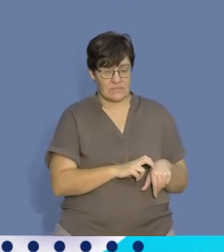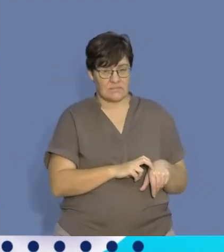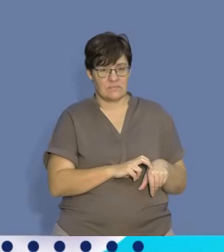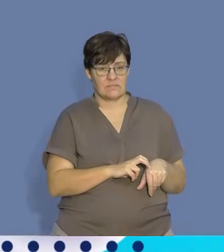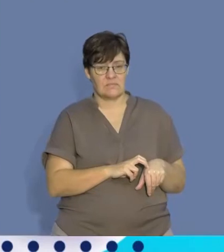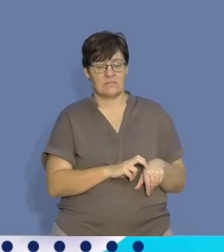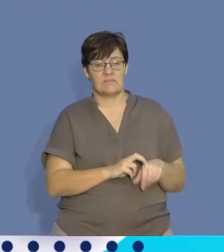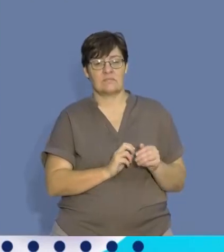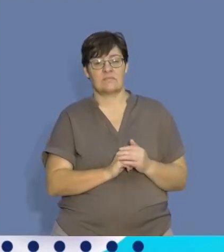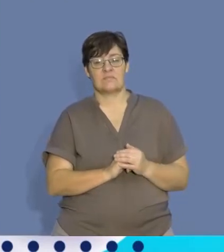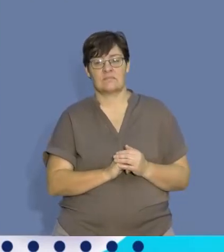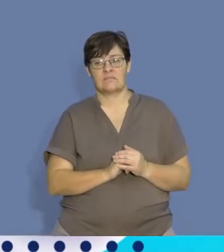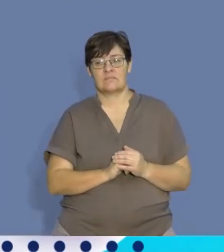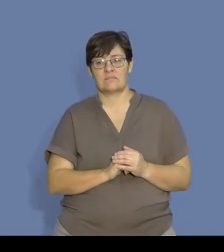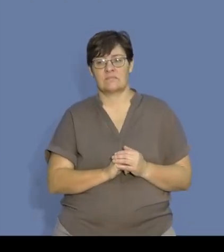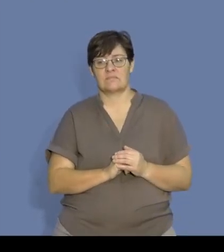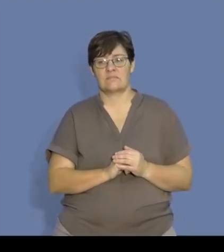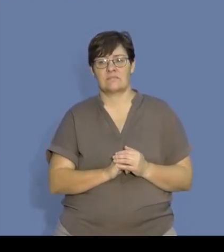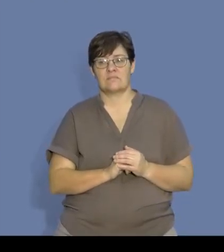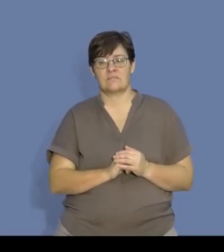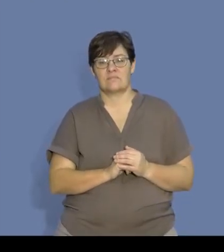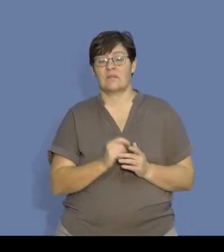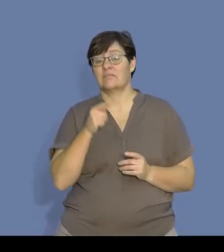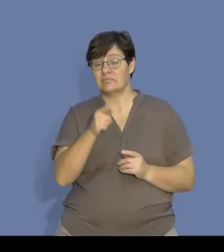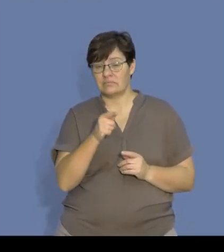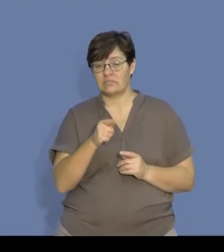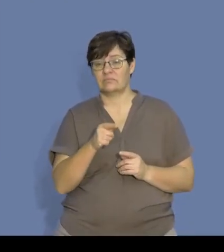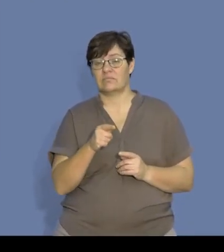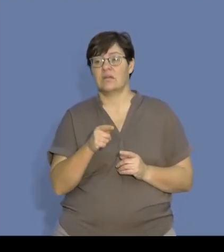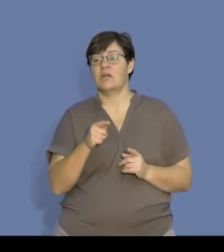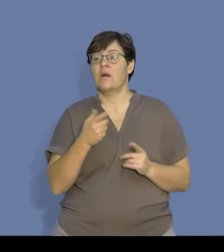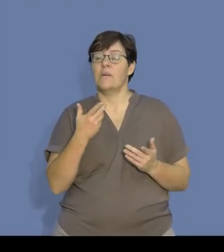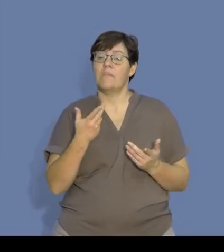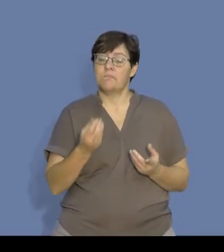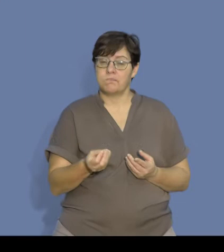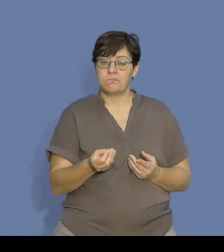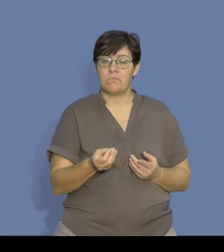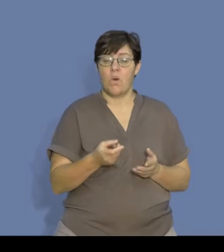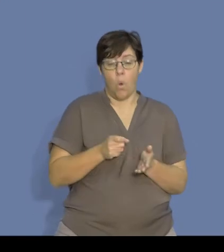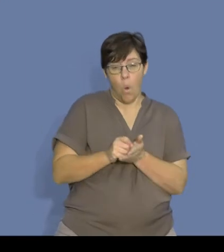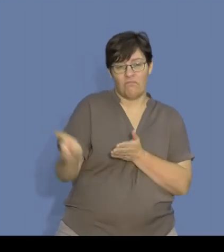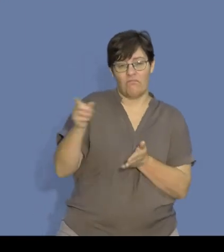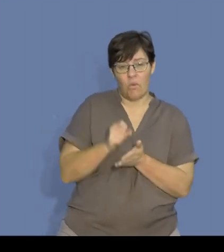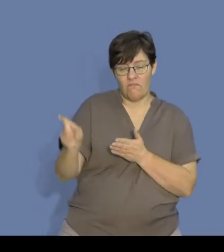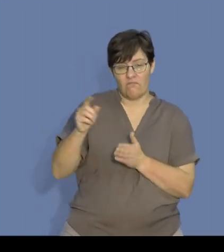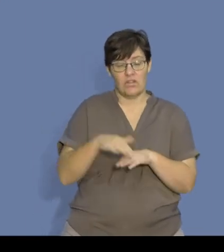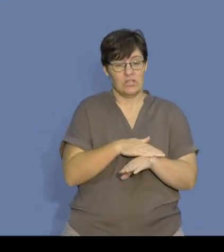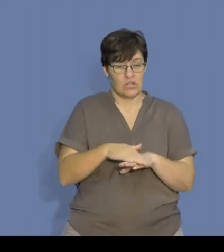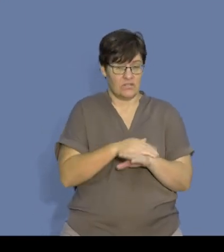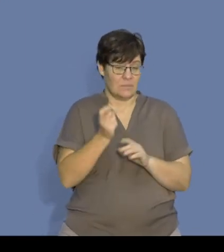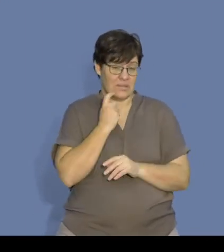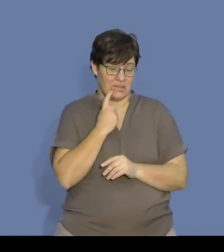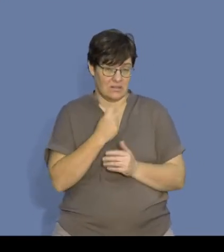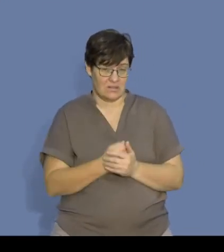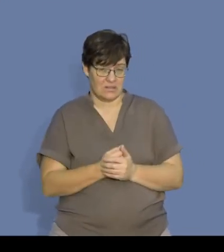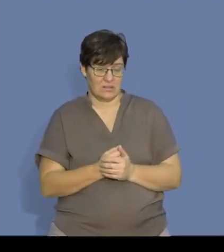wavelength, that's needed for an electron to be ejected from the surface of a metal